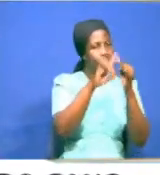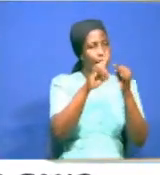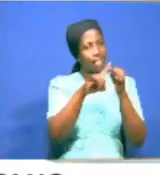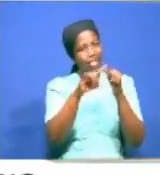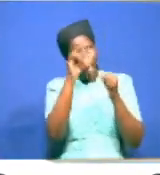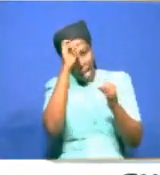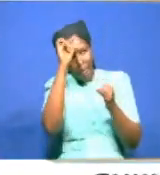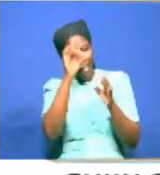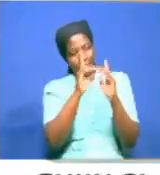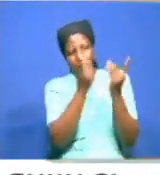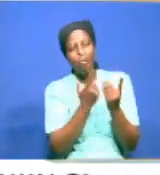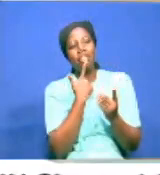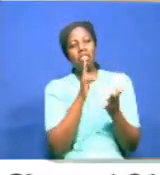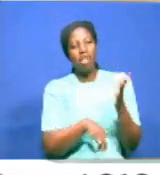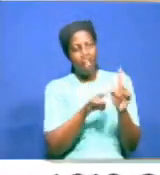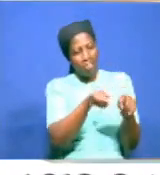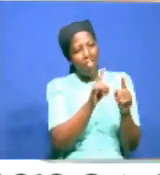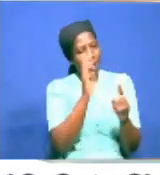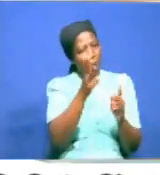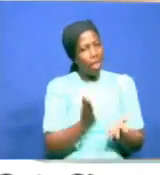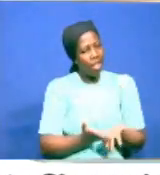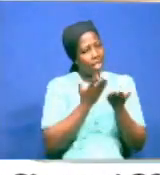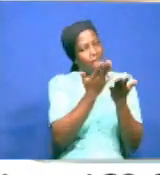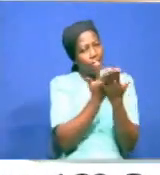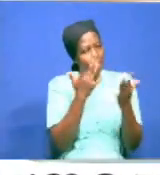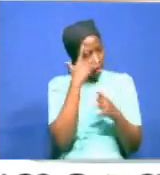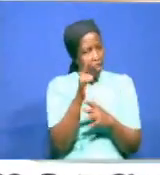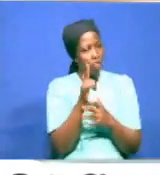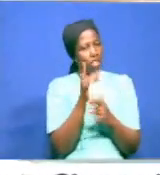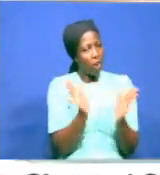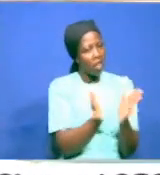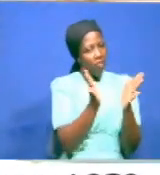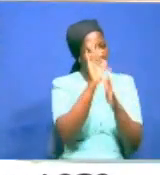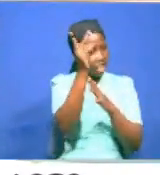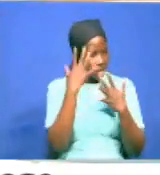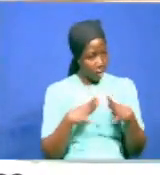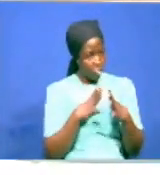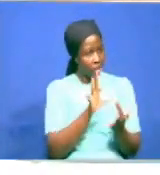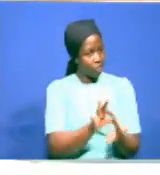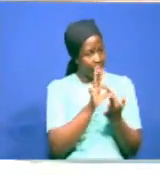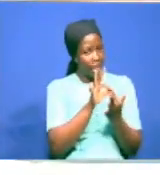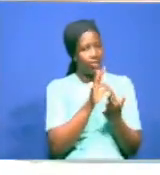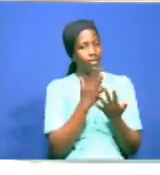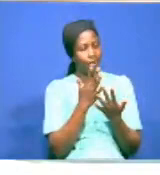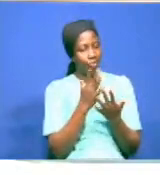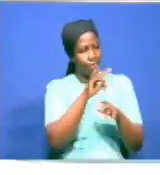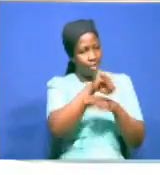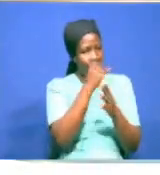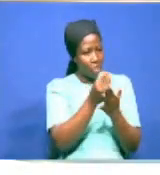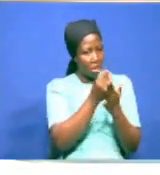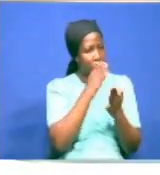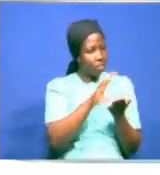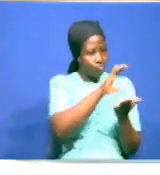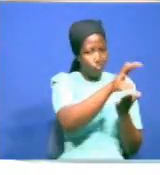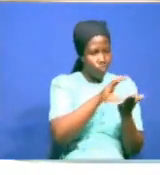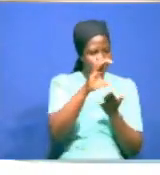say that they are going to at least sacrifice something for the well-being of Kenyans. And of course, some of this is going to end up with people who